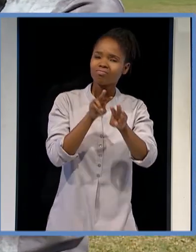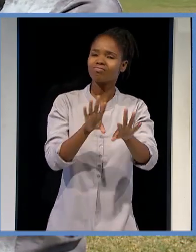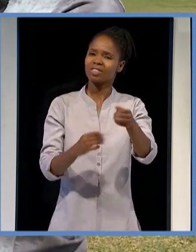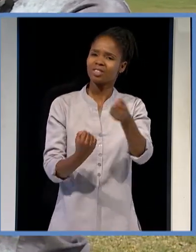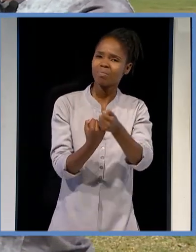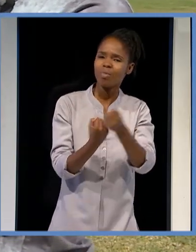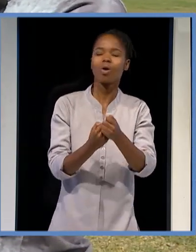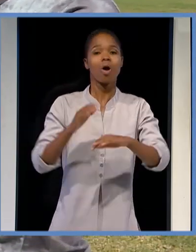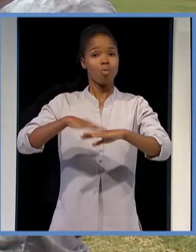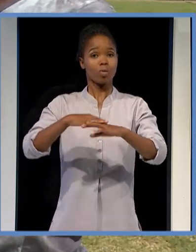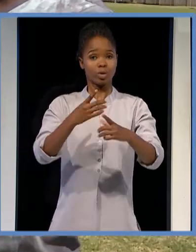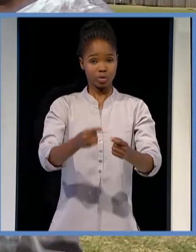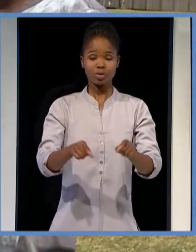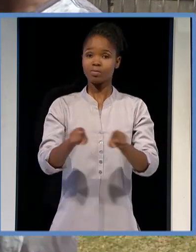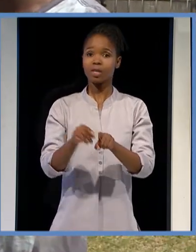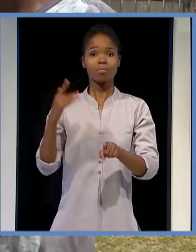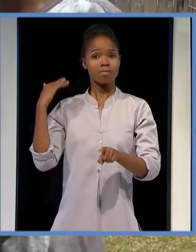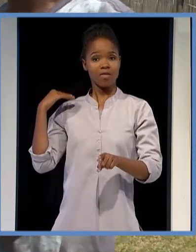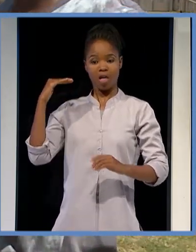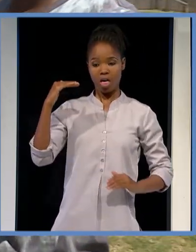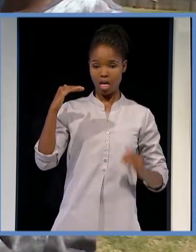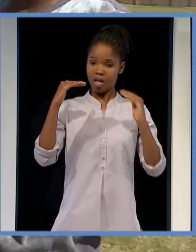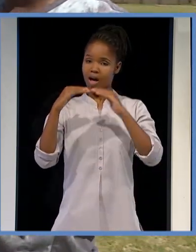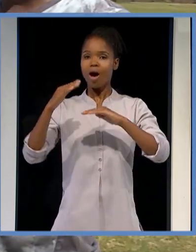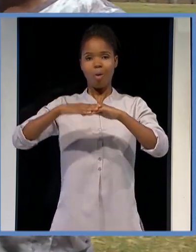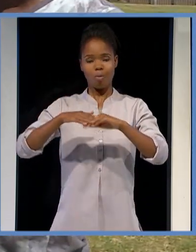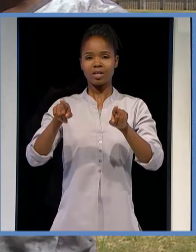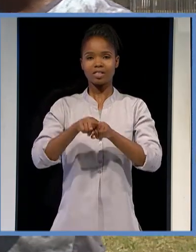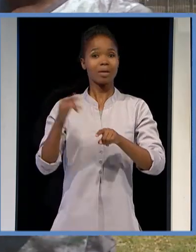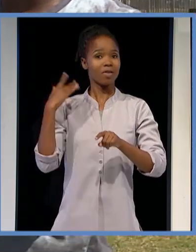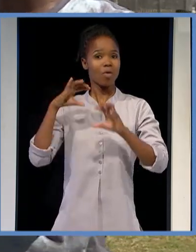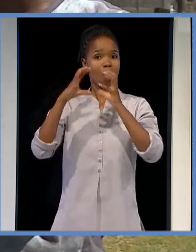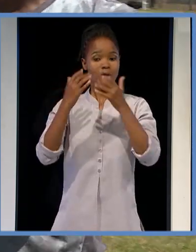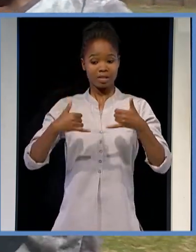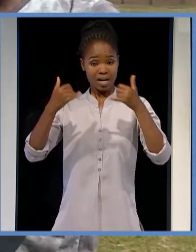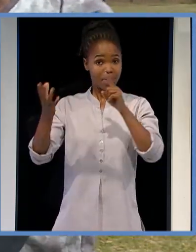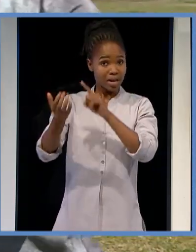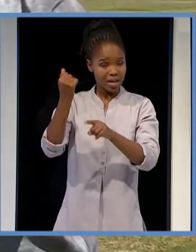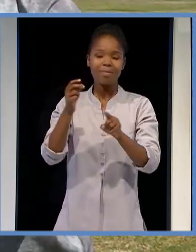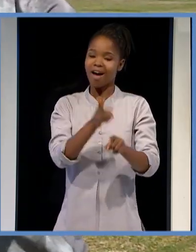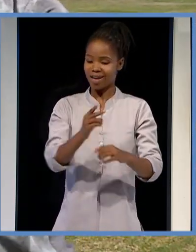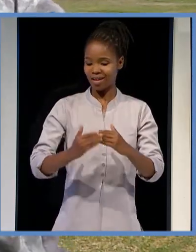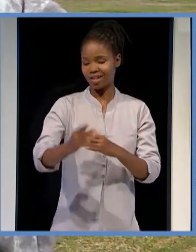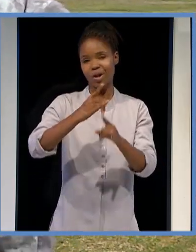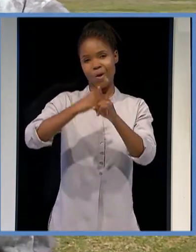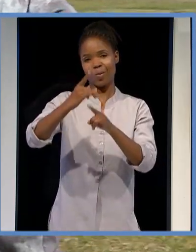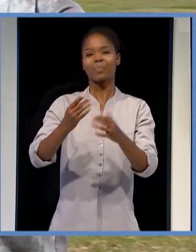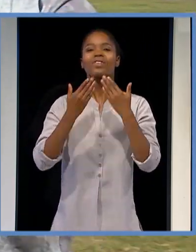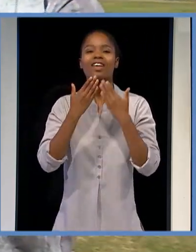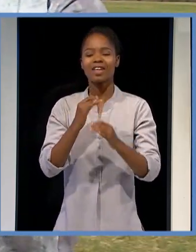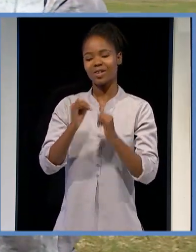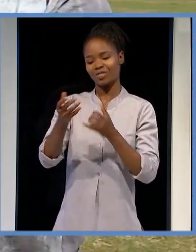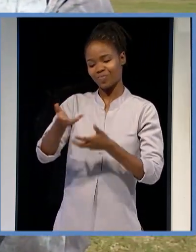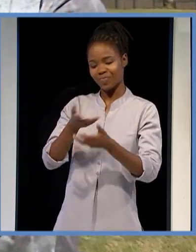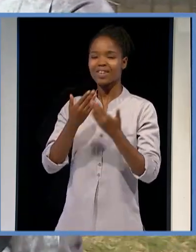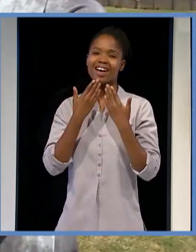that you guys can go to a level where you win the Cricket World Cup once again, and hopefully we are there for that. Otherwise, Definitely. Thank you so much for joining us. Thank you so much